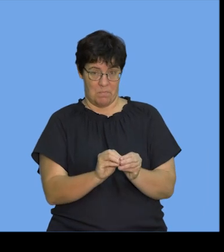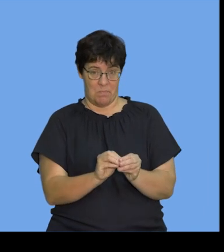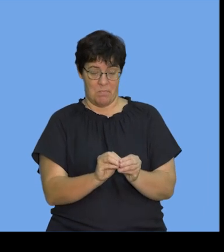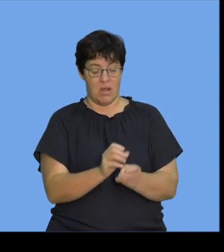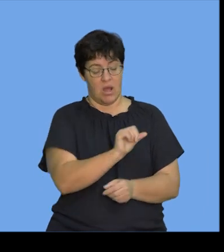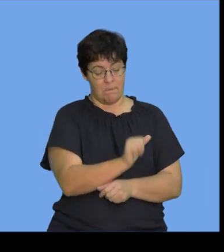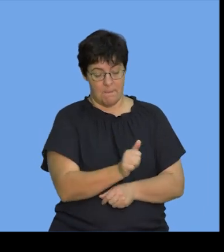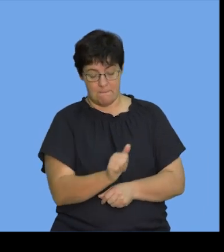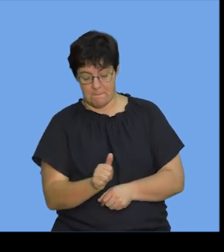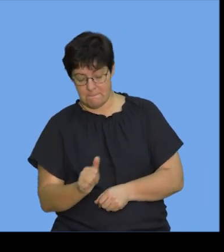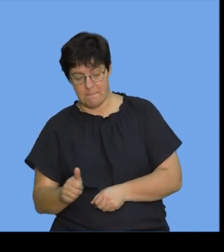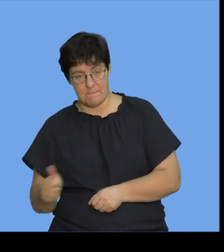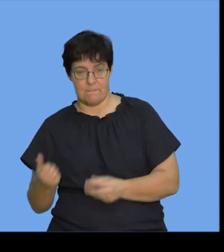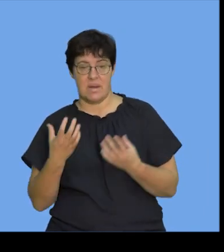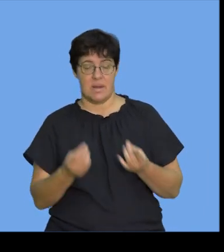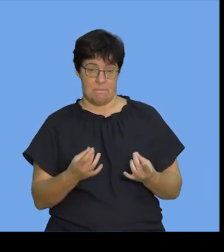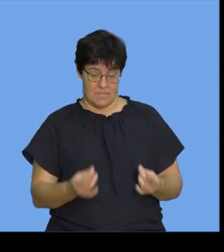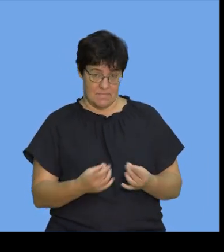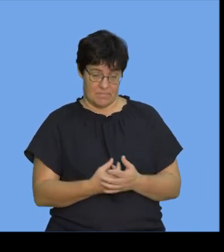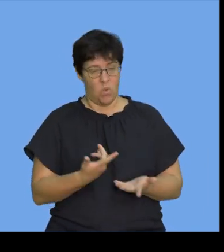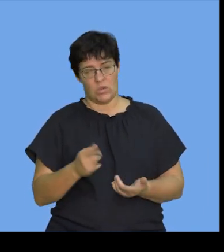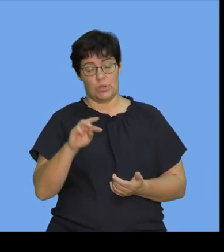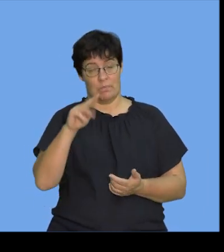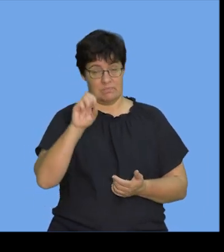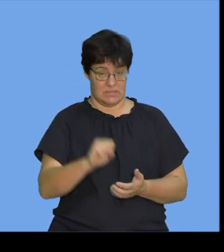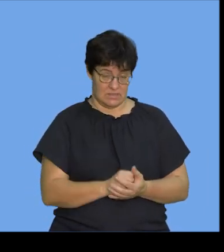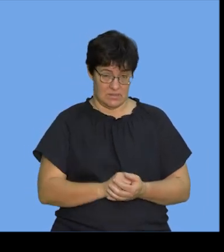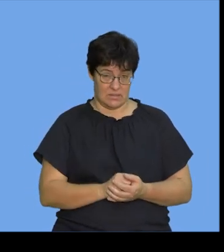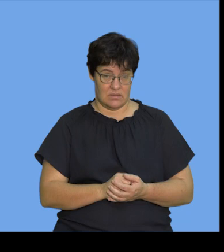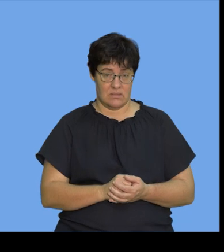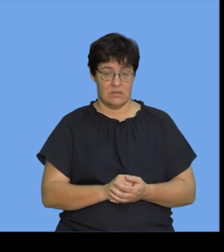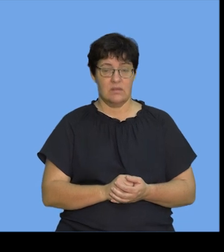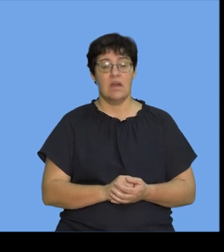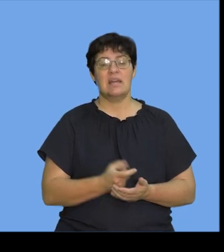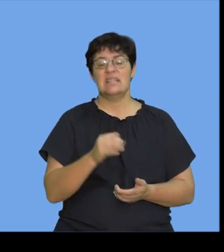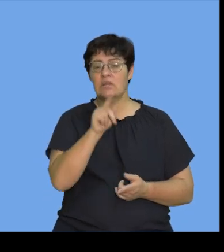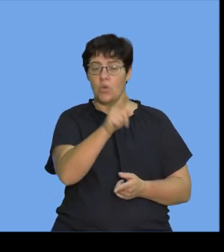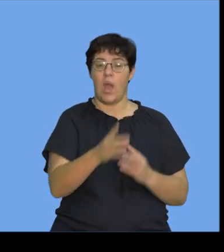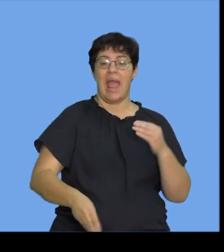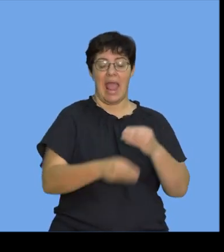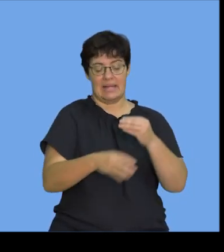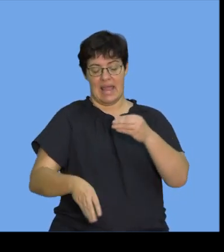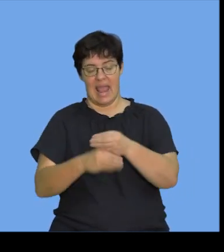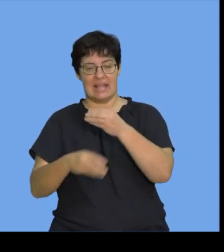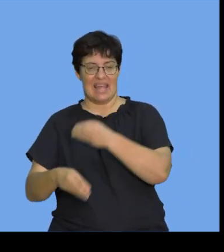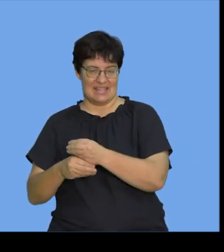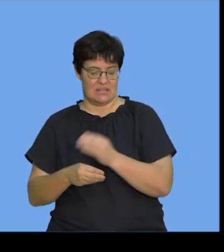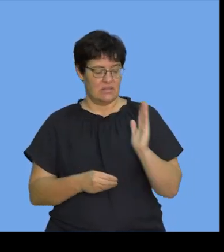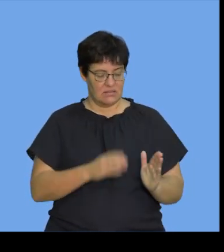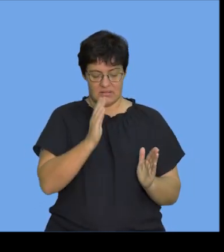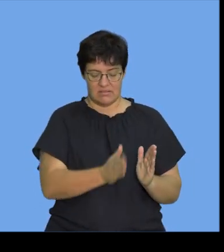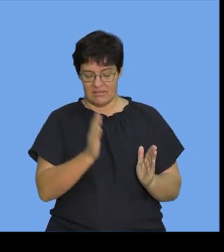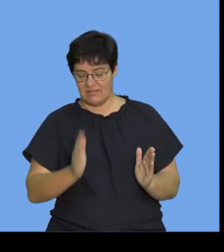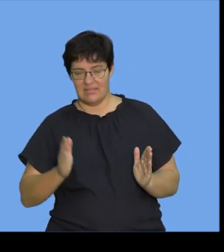ordered list of numbers or terms, right? Series is just you adding the sequence, right? So I